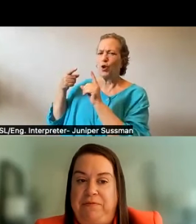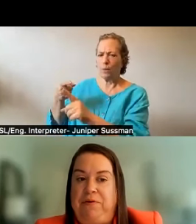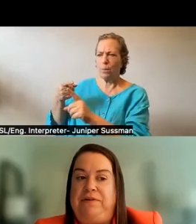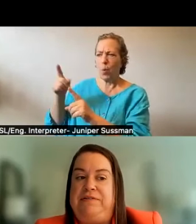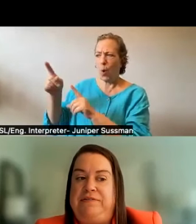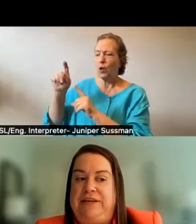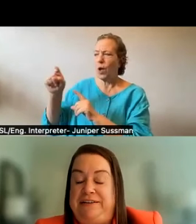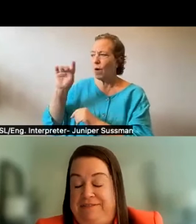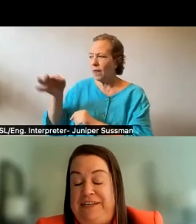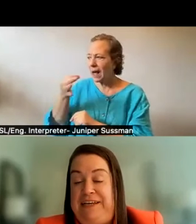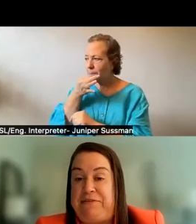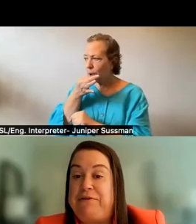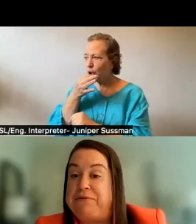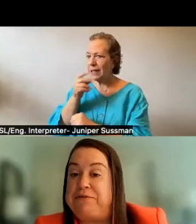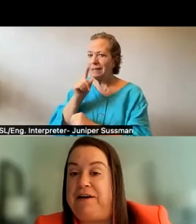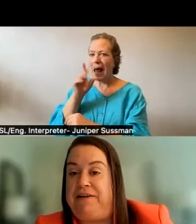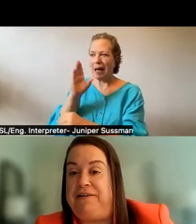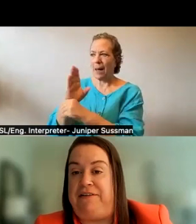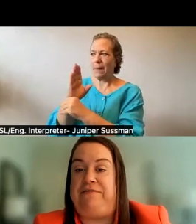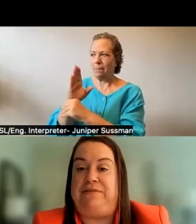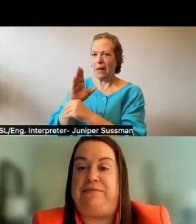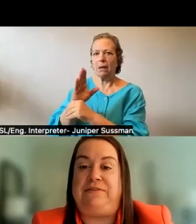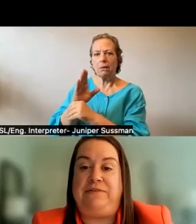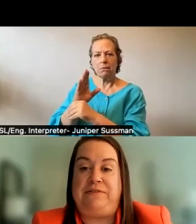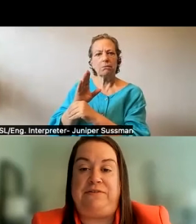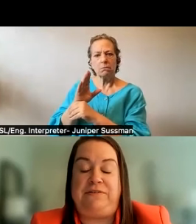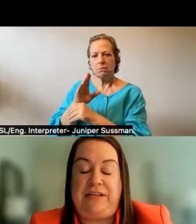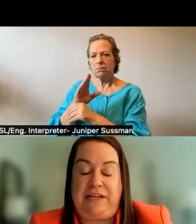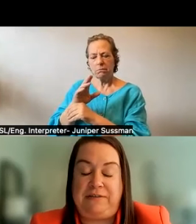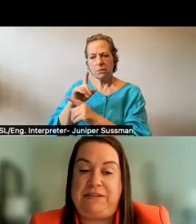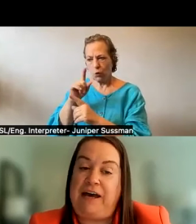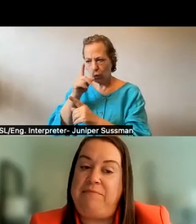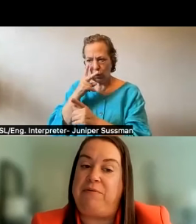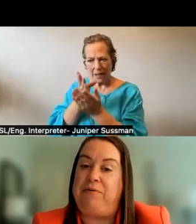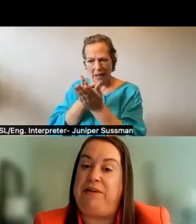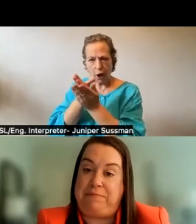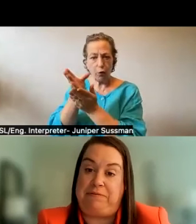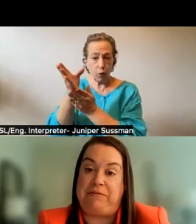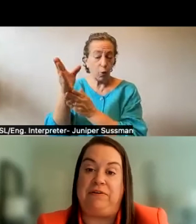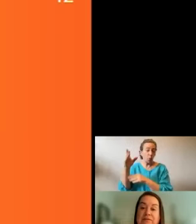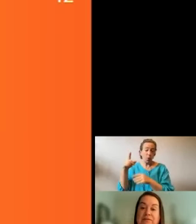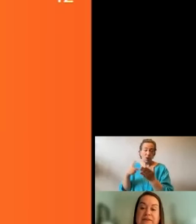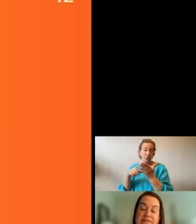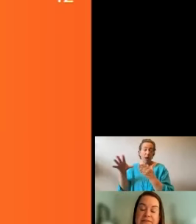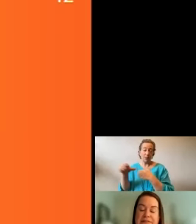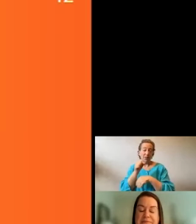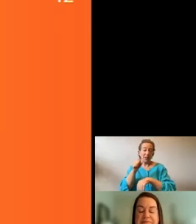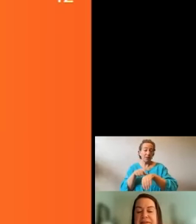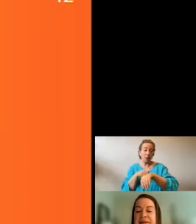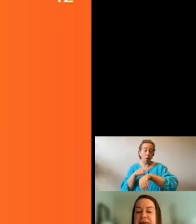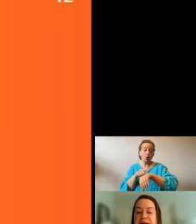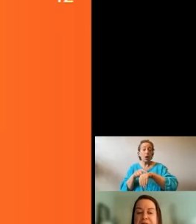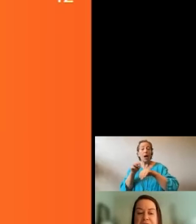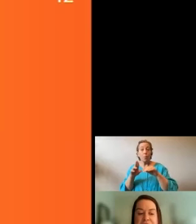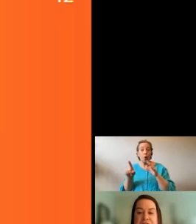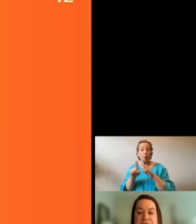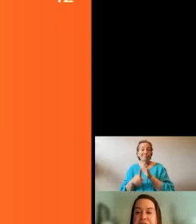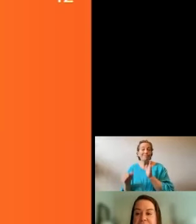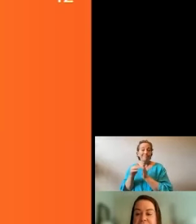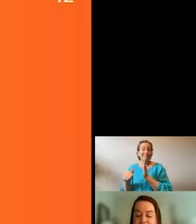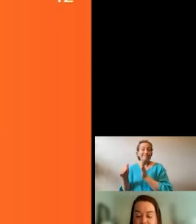partnership for kind of seeing it through on a lot of those issues that take some time or that might be recurring. So,